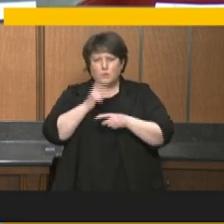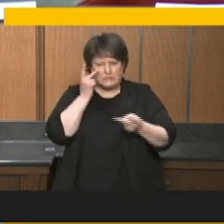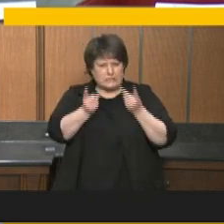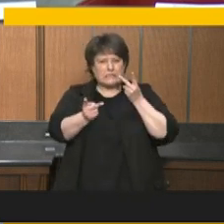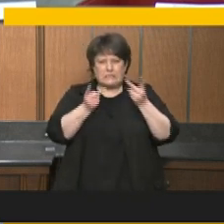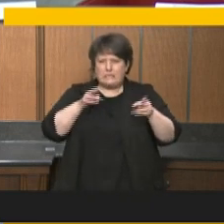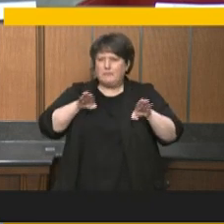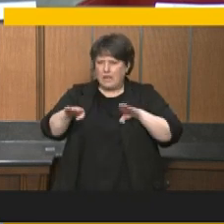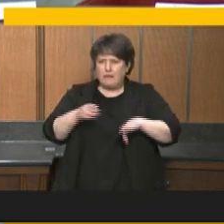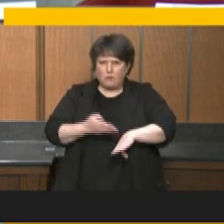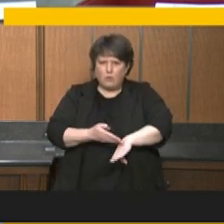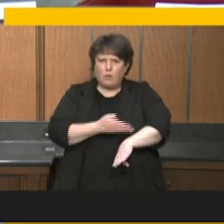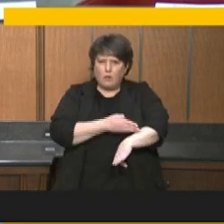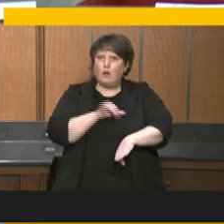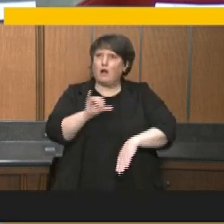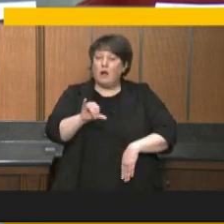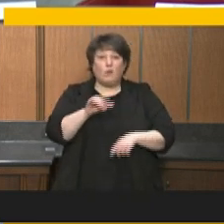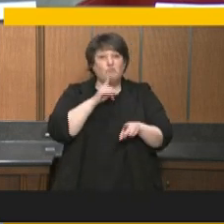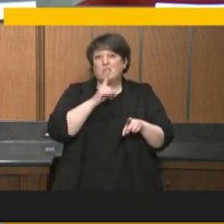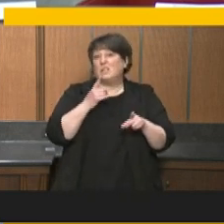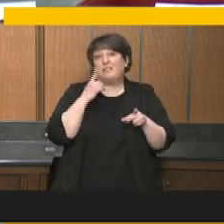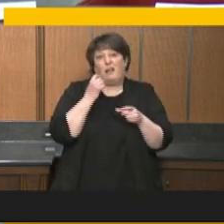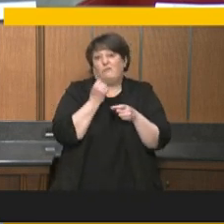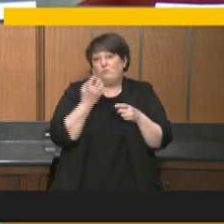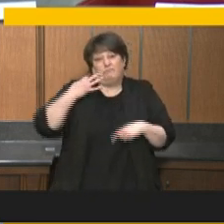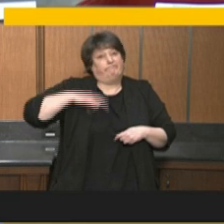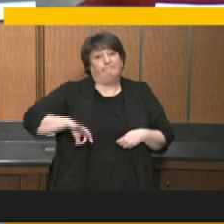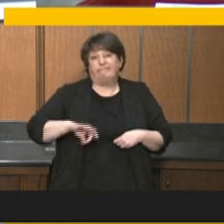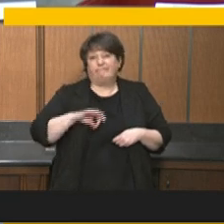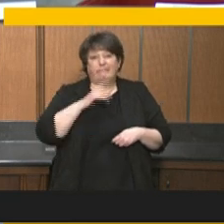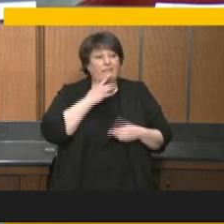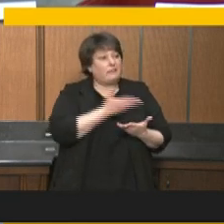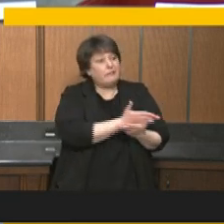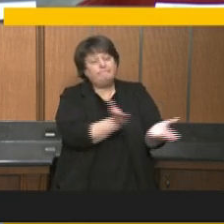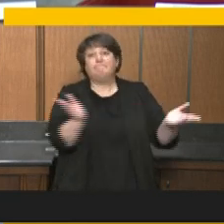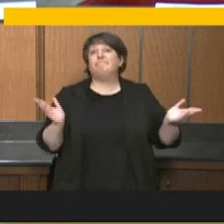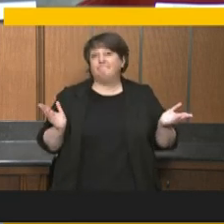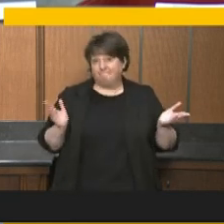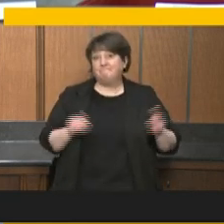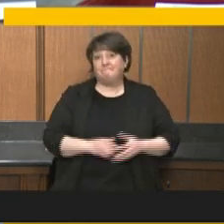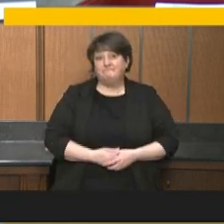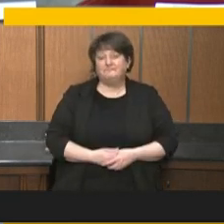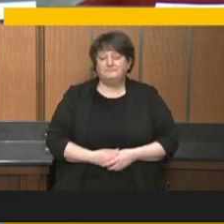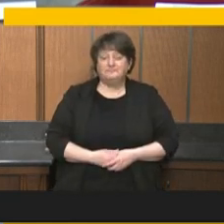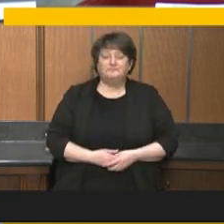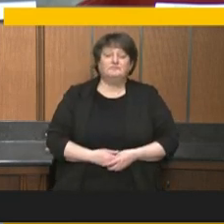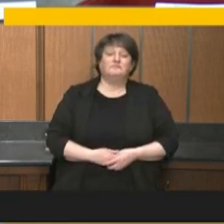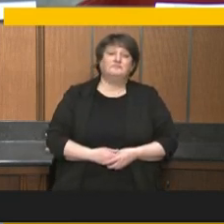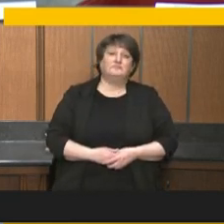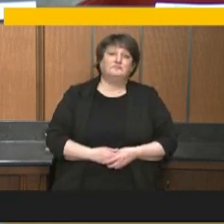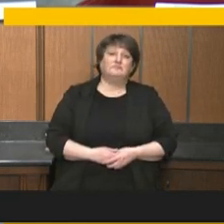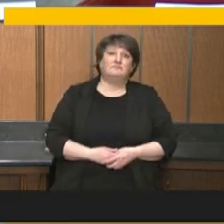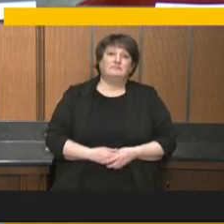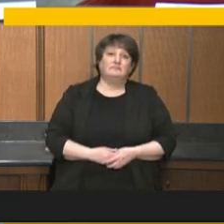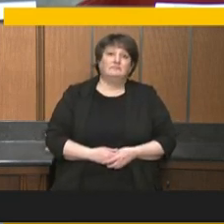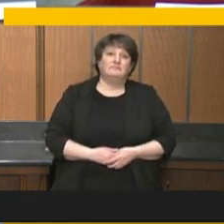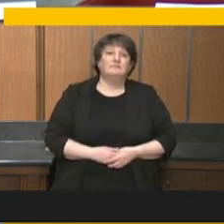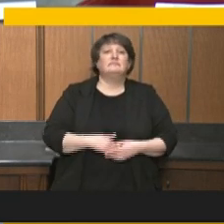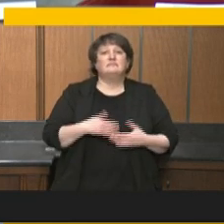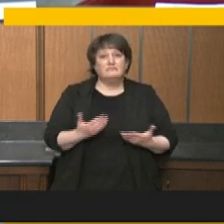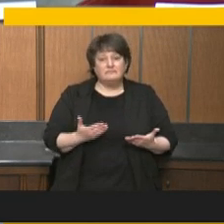helping our neighbors and our friends and colleagues very much. Merci beaucoup aussi encore. Thank you